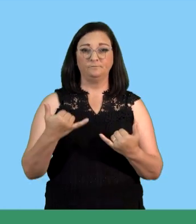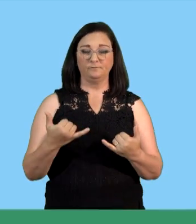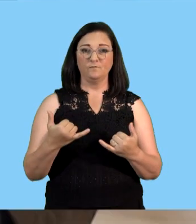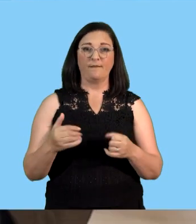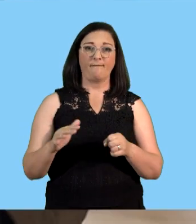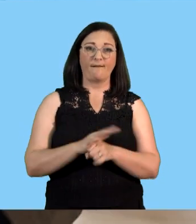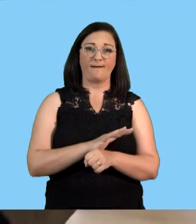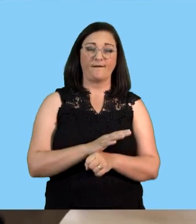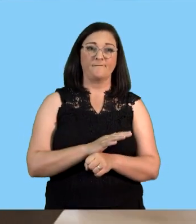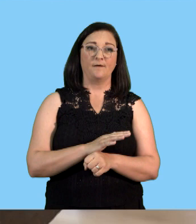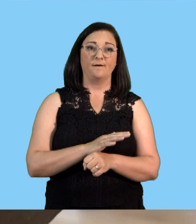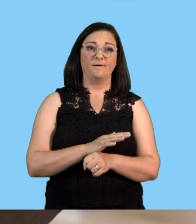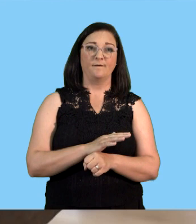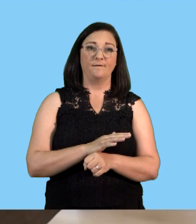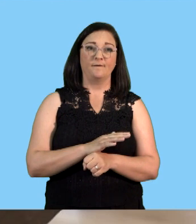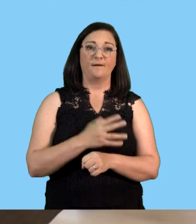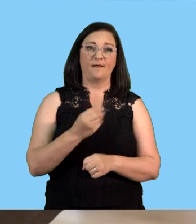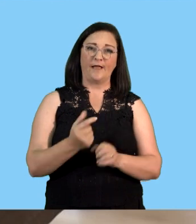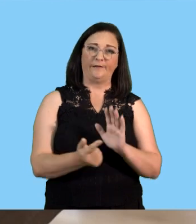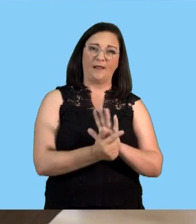we have covered our